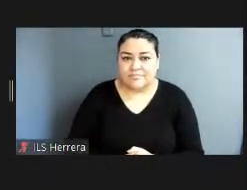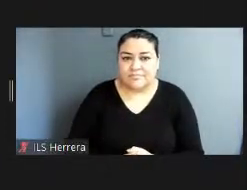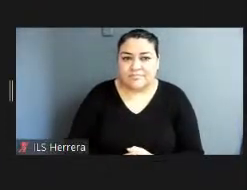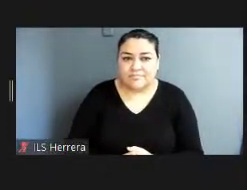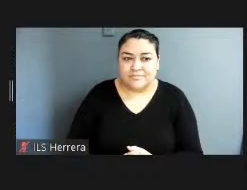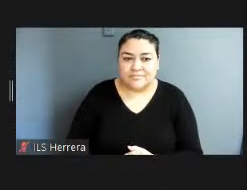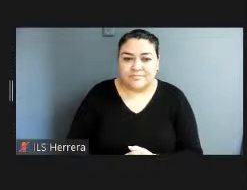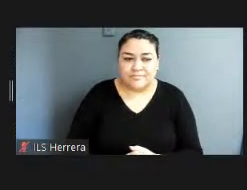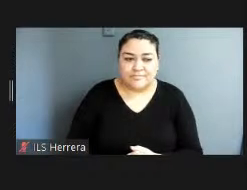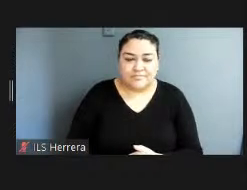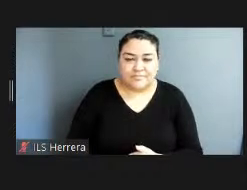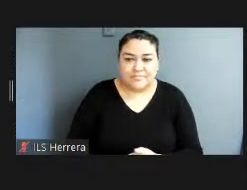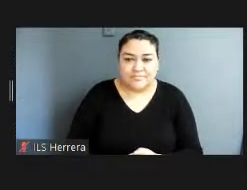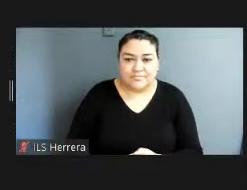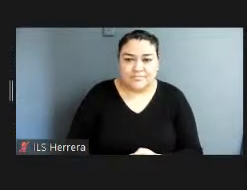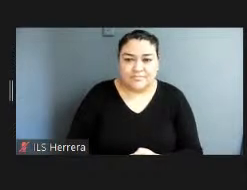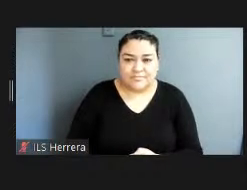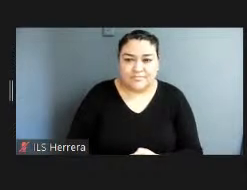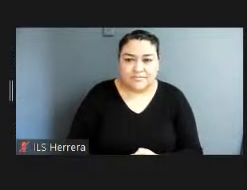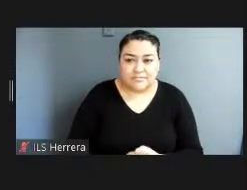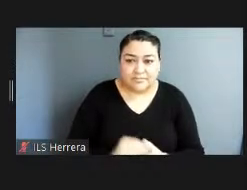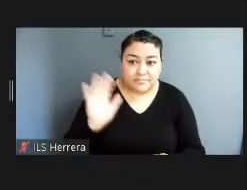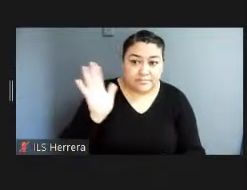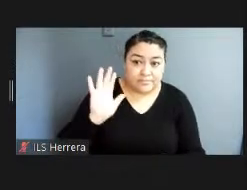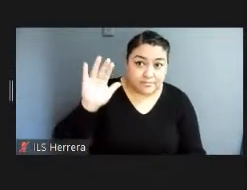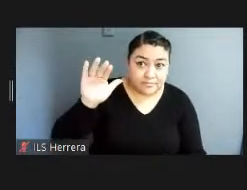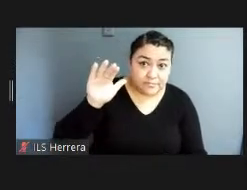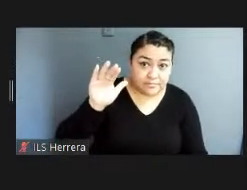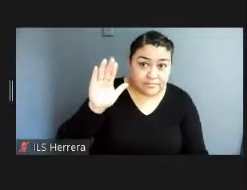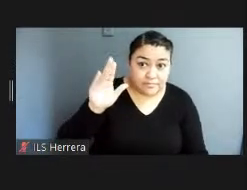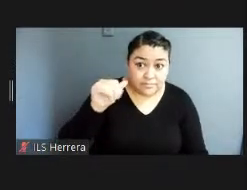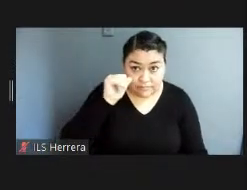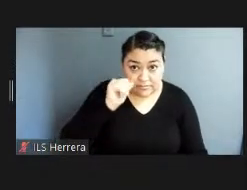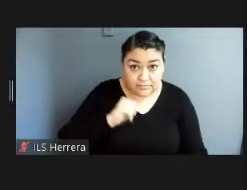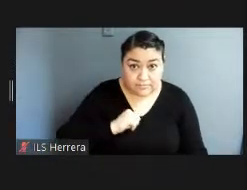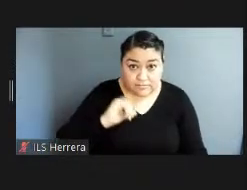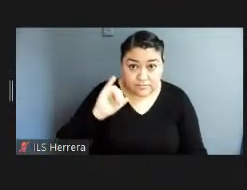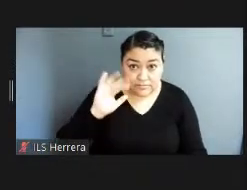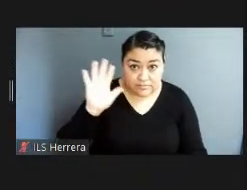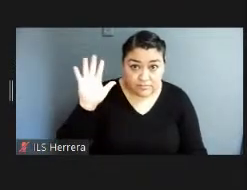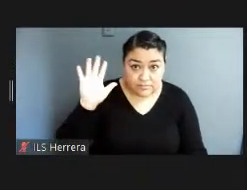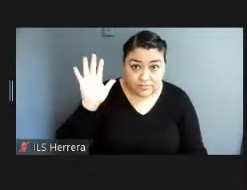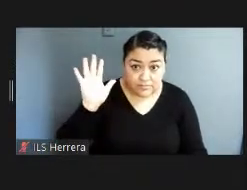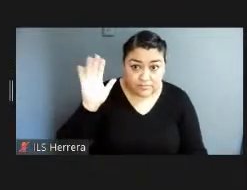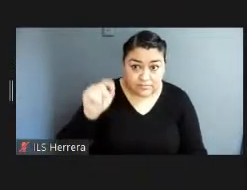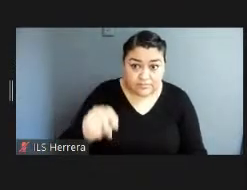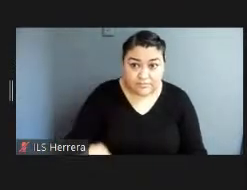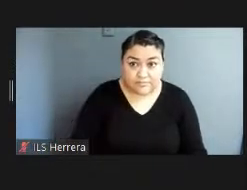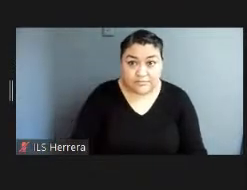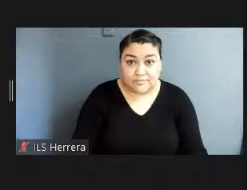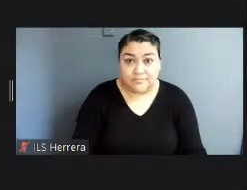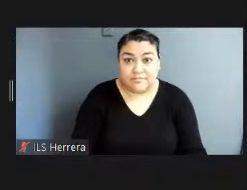We'll try to see if she reconnects. Can you hear us, Dr. Tirado?